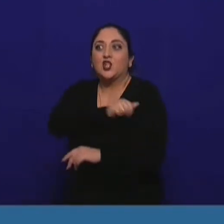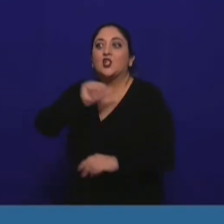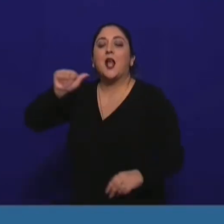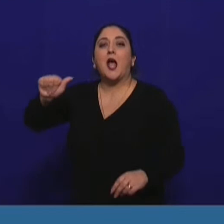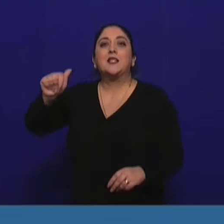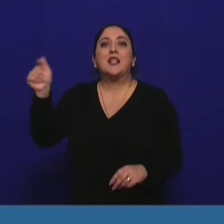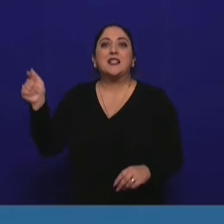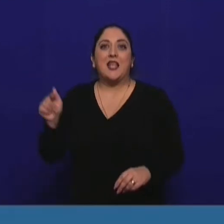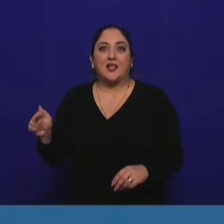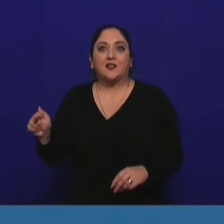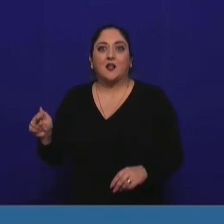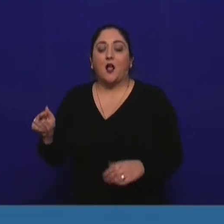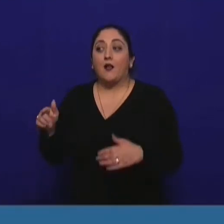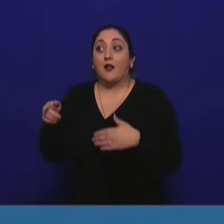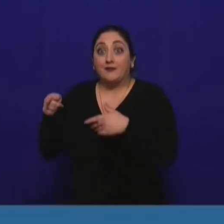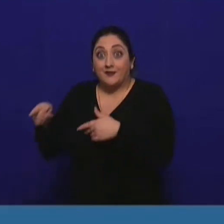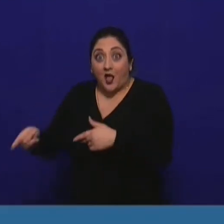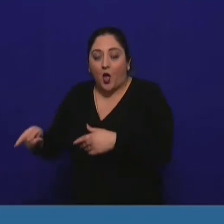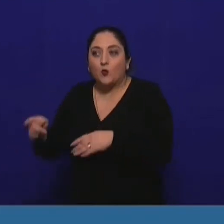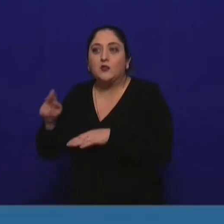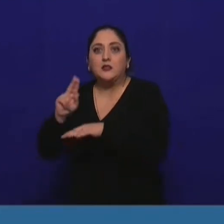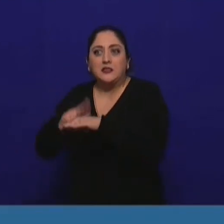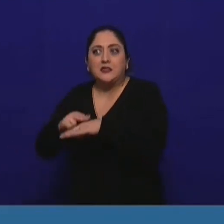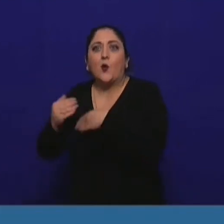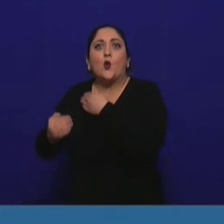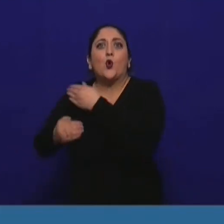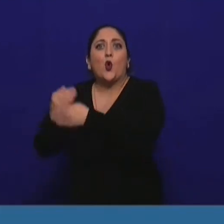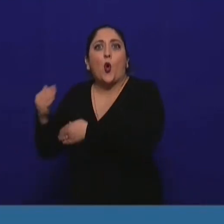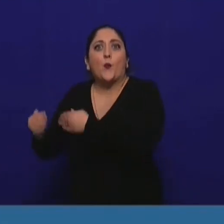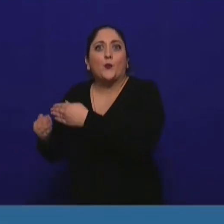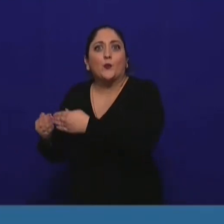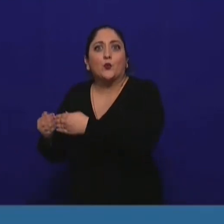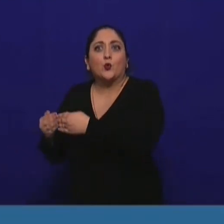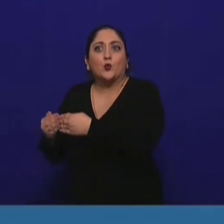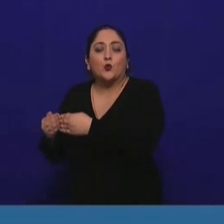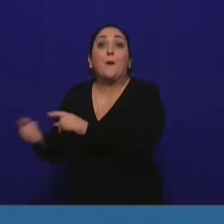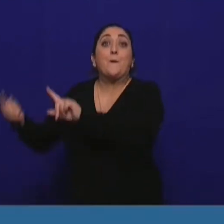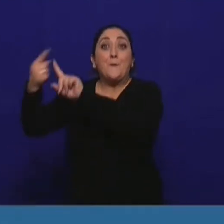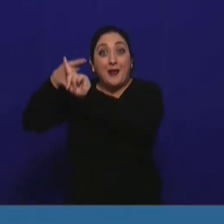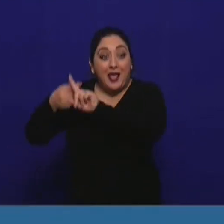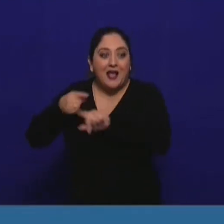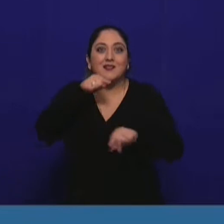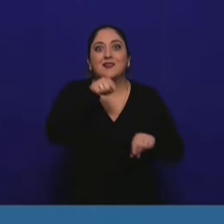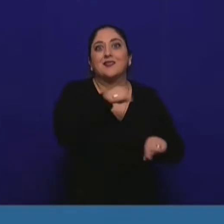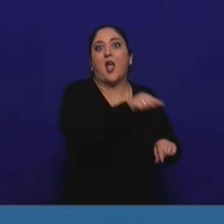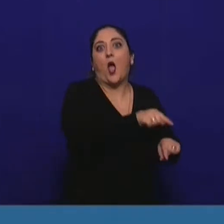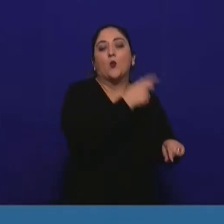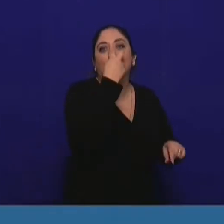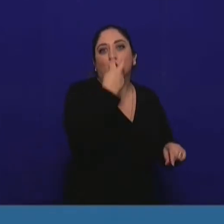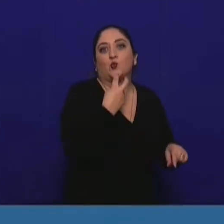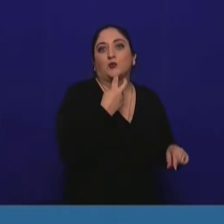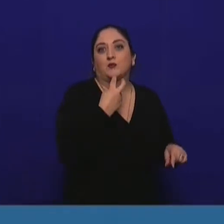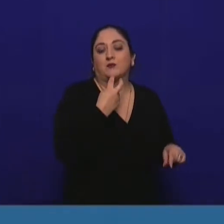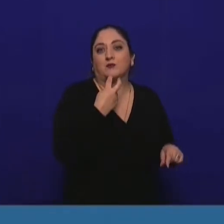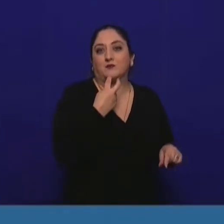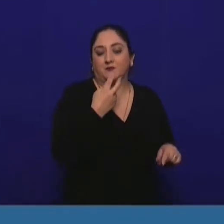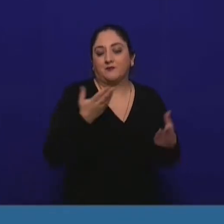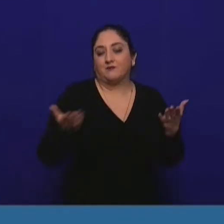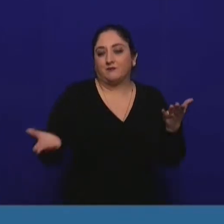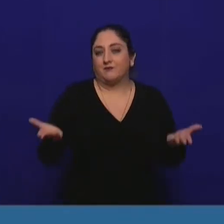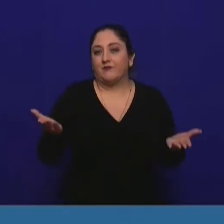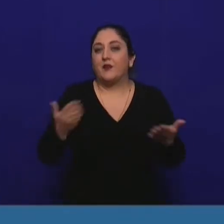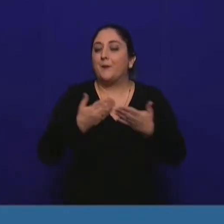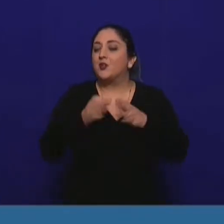aħna skont il-prioritajiet li għandna qegħdin nibqgħu għaddejjin bit-tilqim ta' dawk in-nies li huma inqas minn 55 sena u